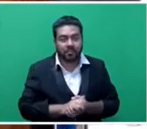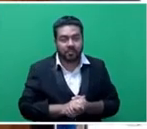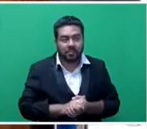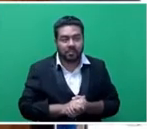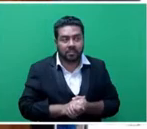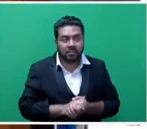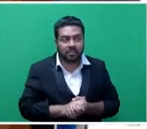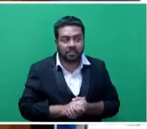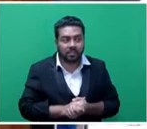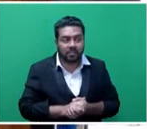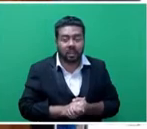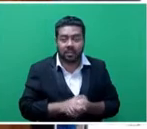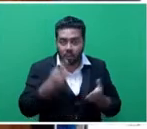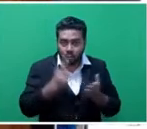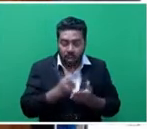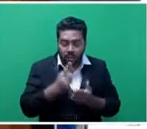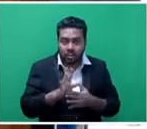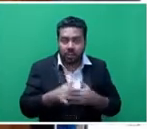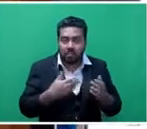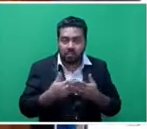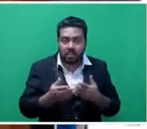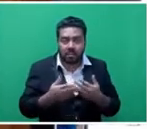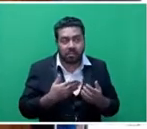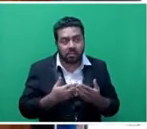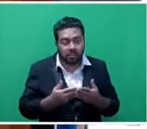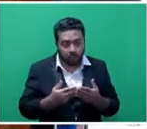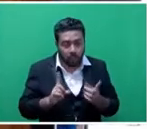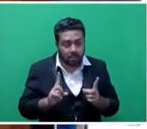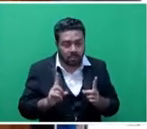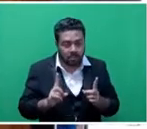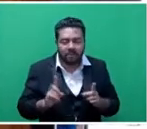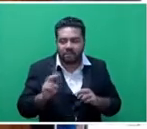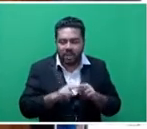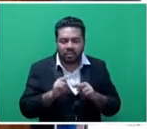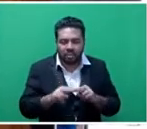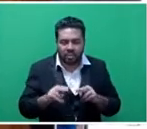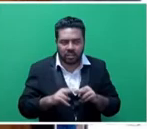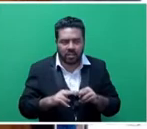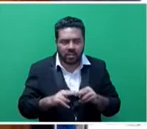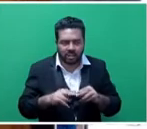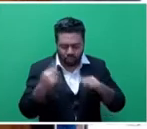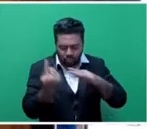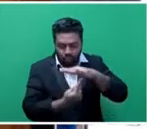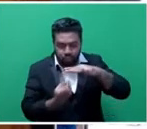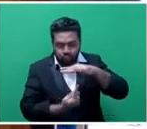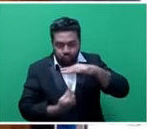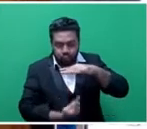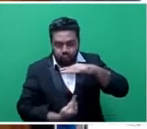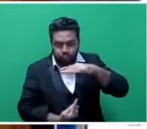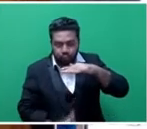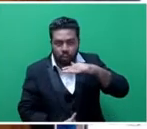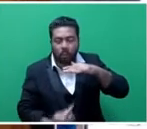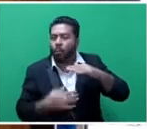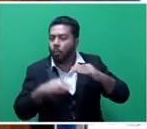as such, the reality of the matter is that Fiji is falling into a vicious circle of poverty